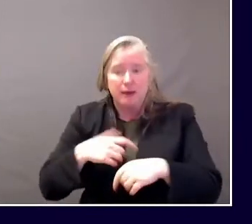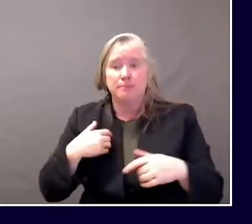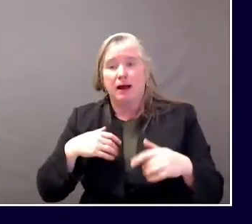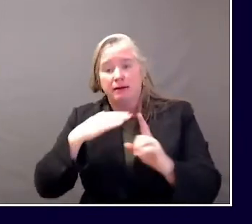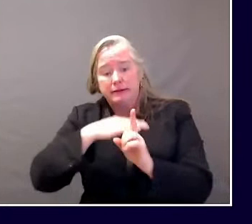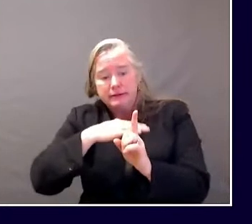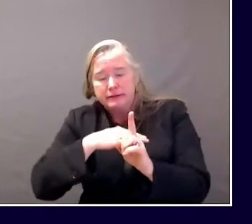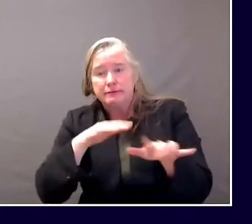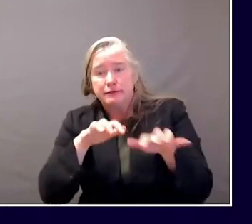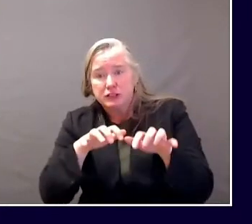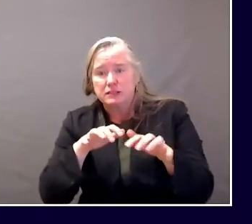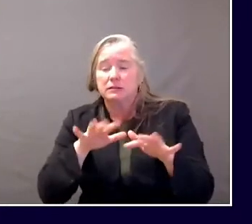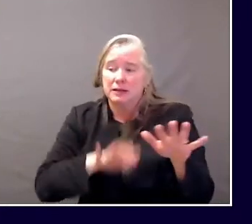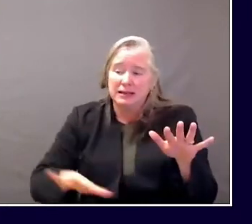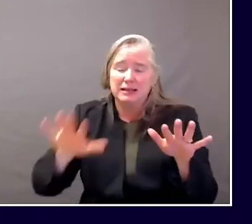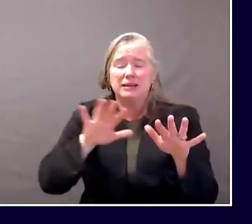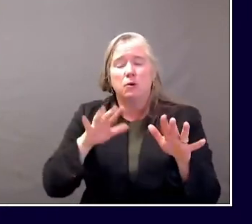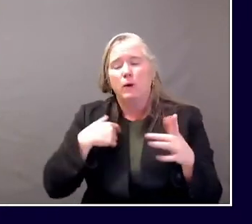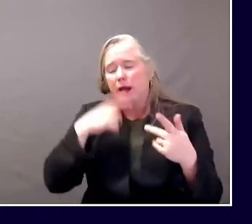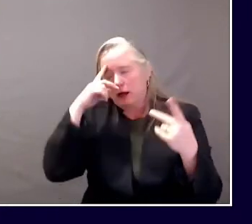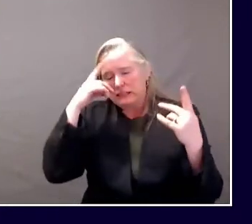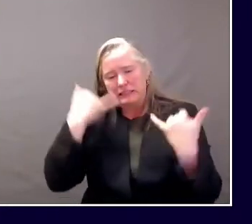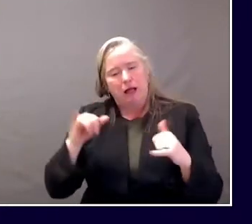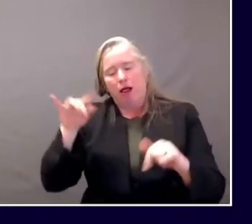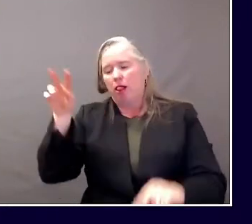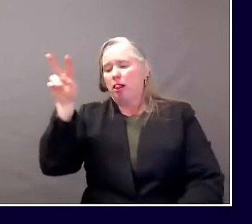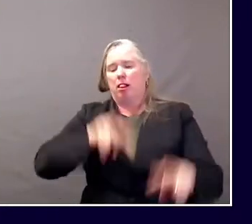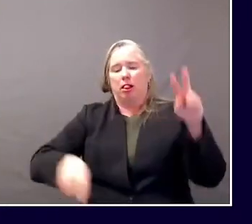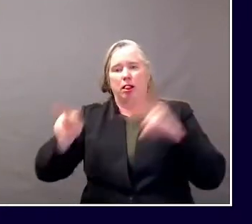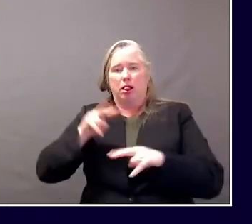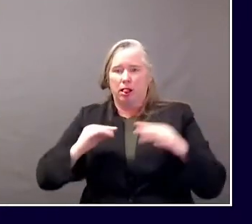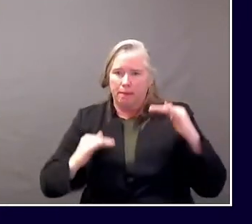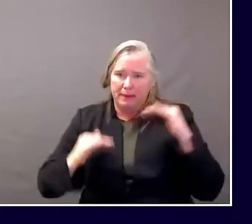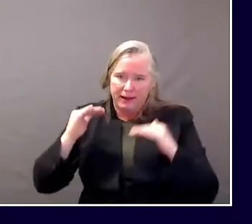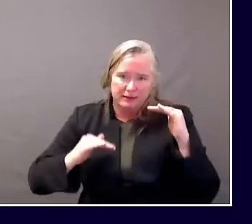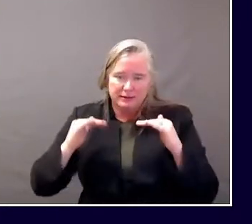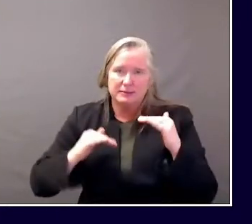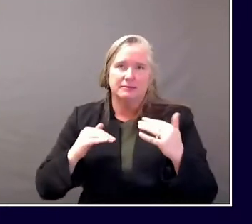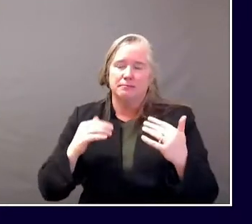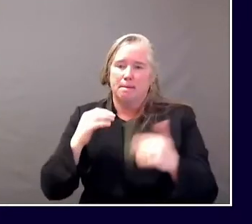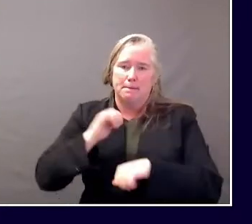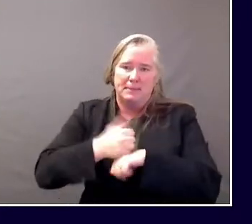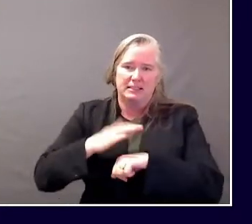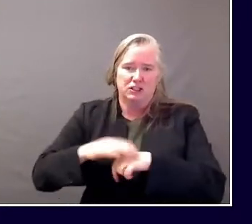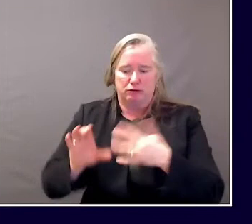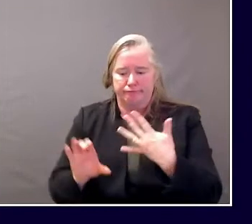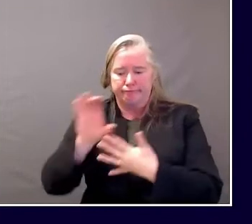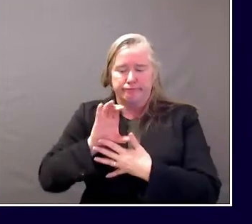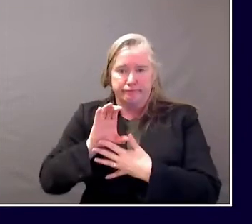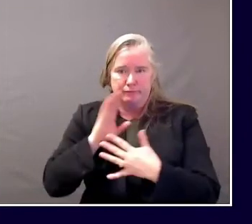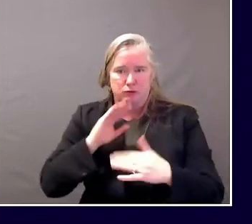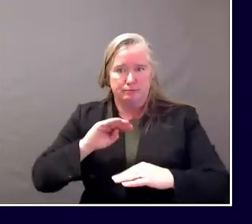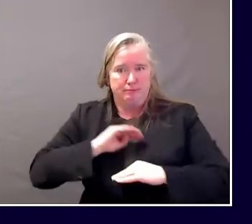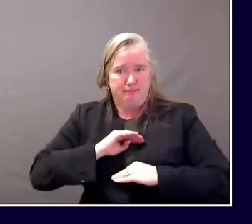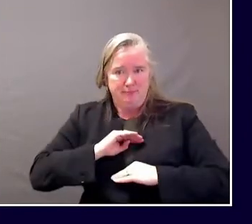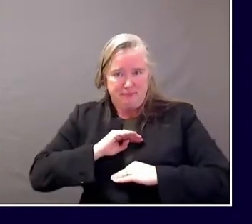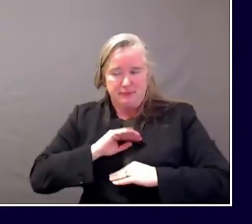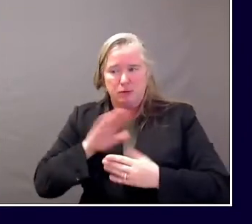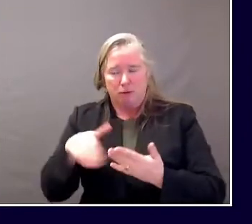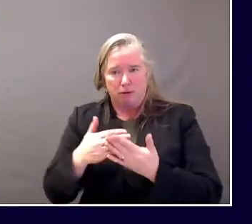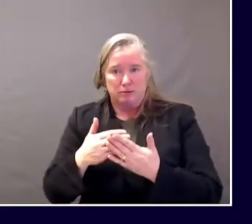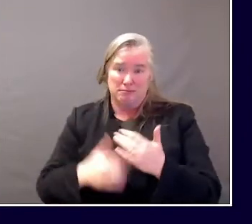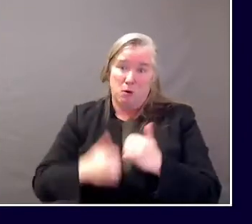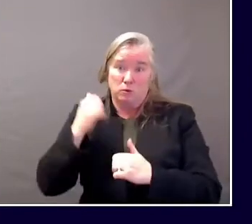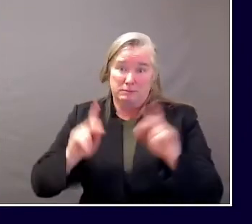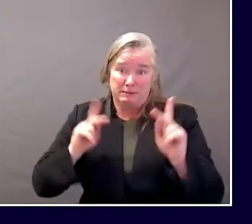For that reason, we haven't made any final determinations. Thank you. And to round us out for the afternoon, I'm going to turn